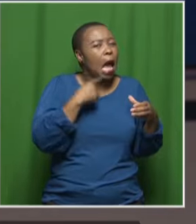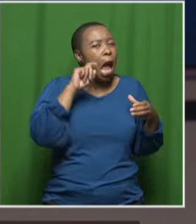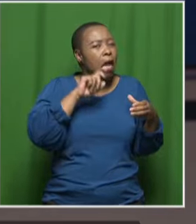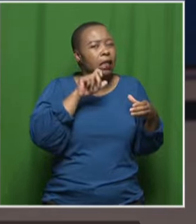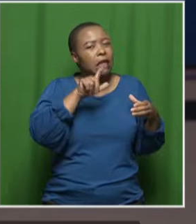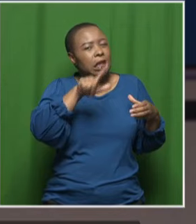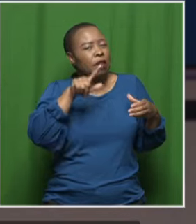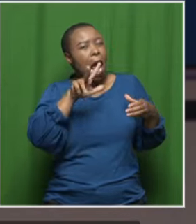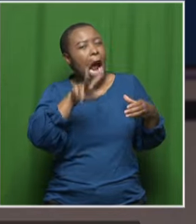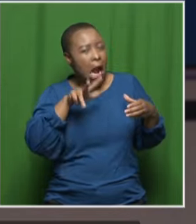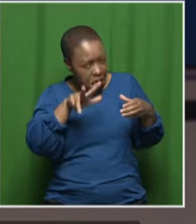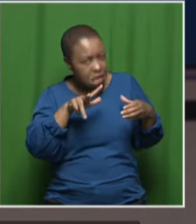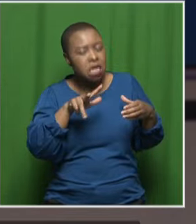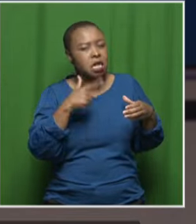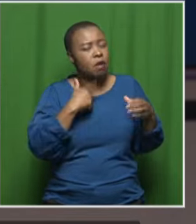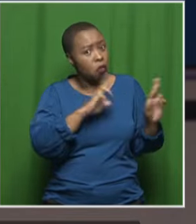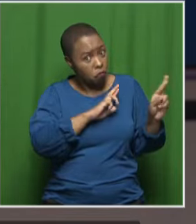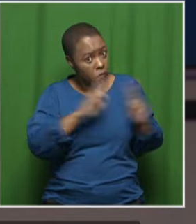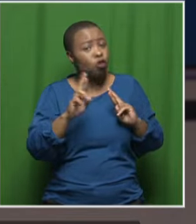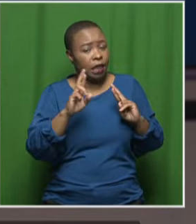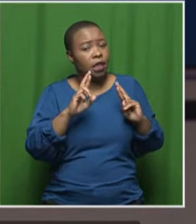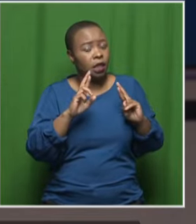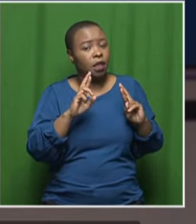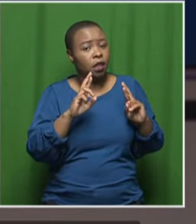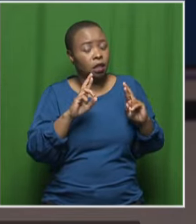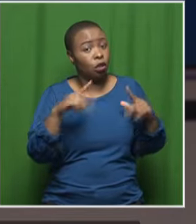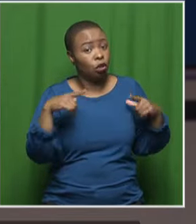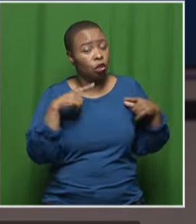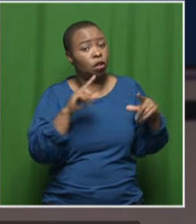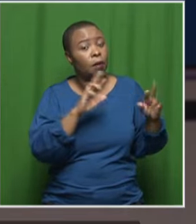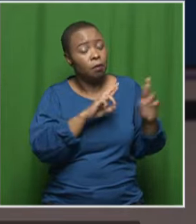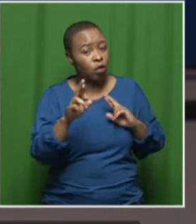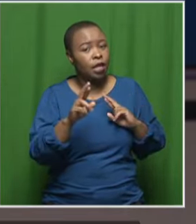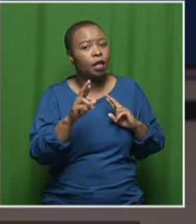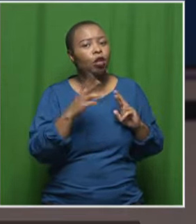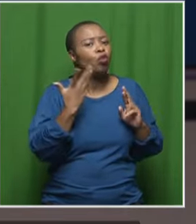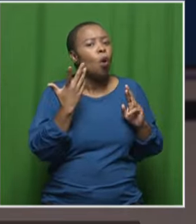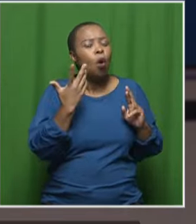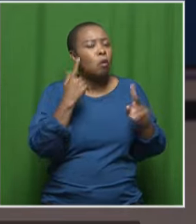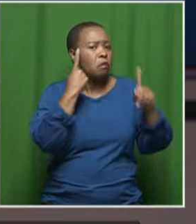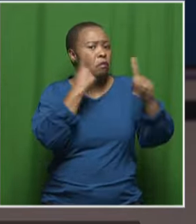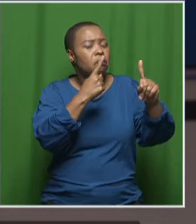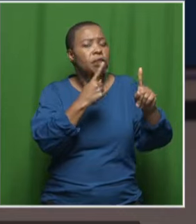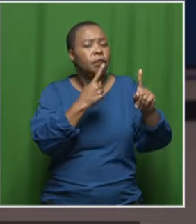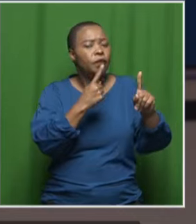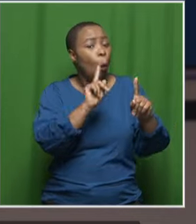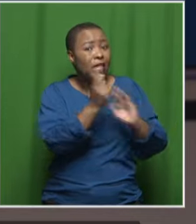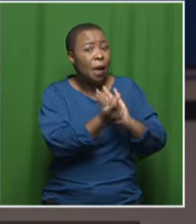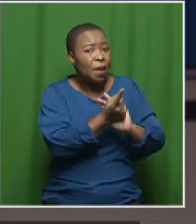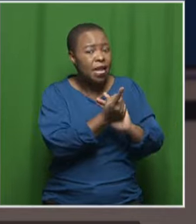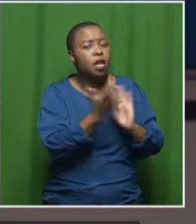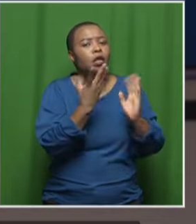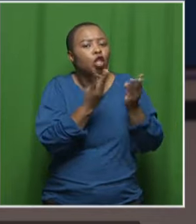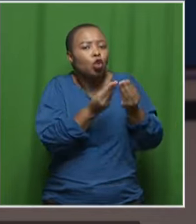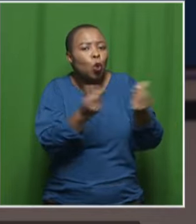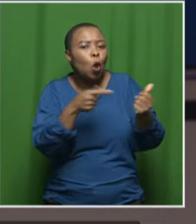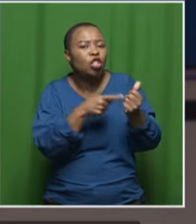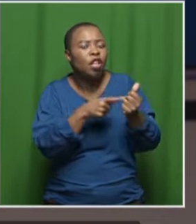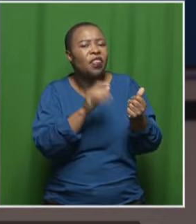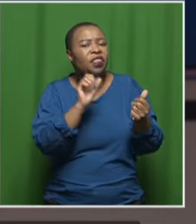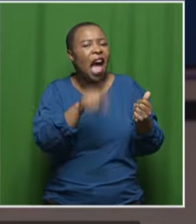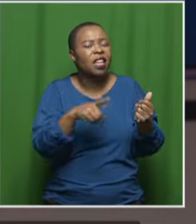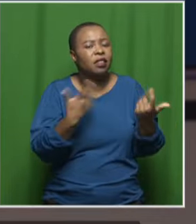then it was a matter of having a solution to what is happening to you, rather than being a